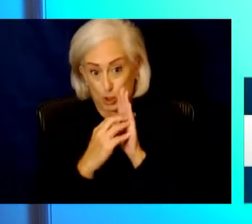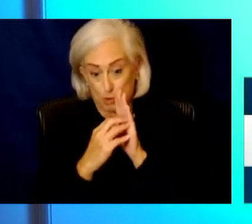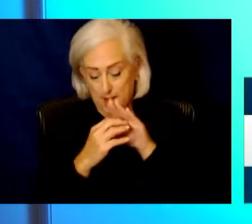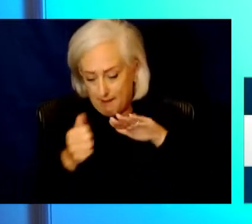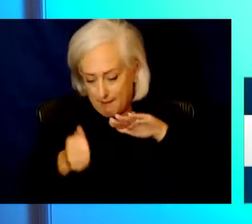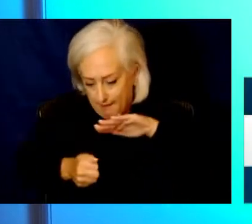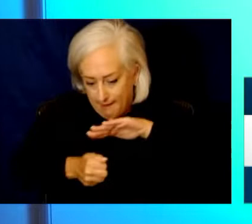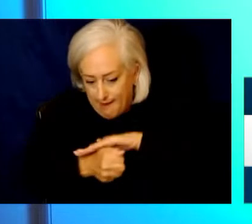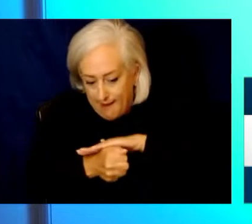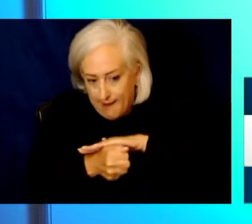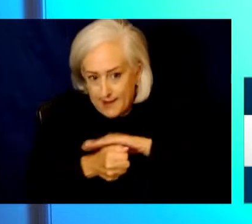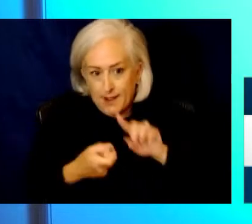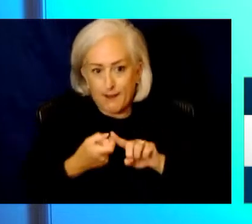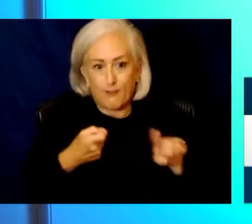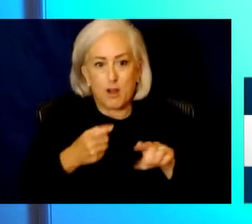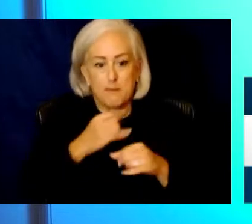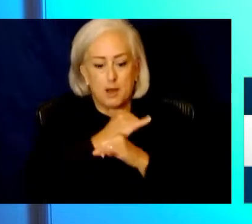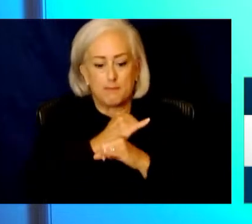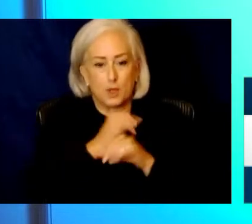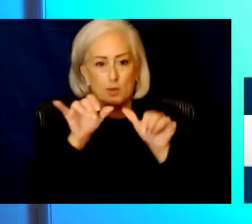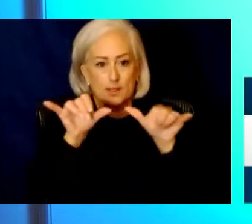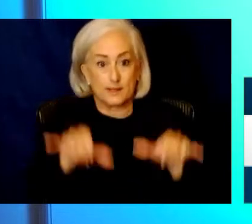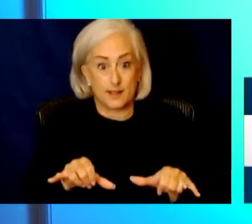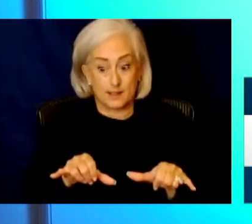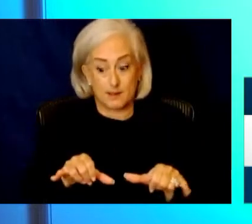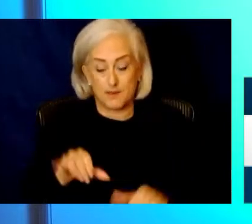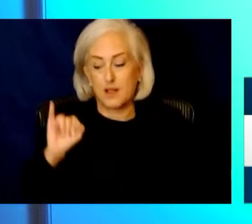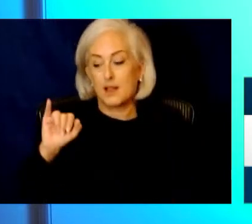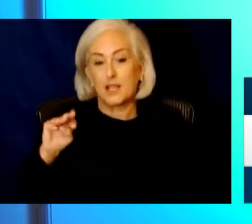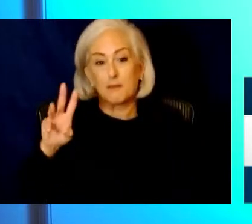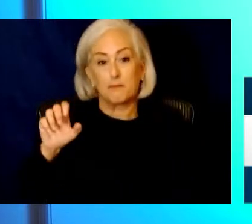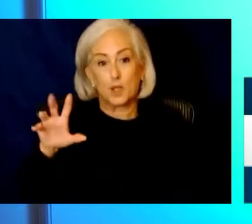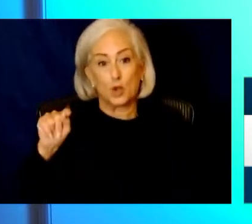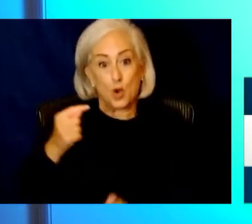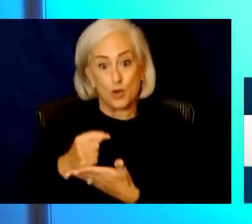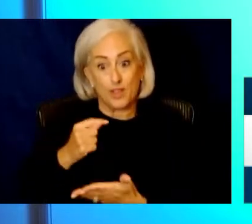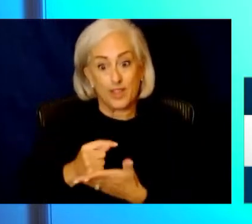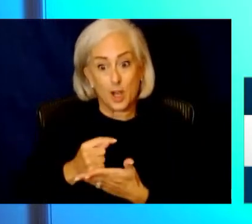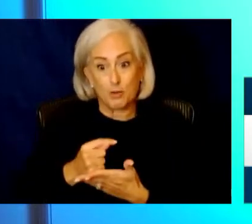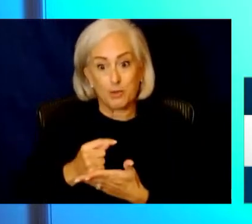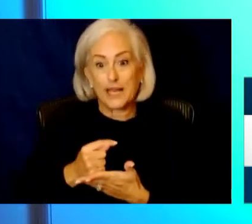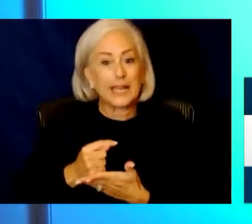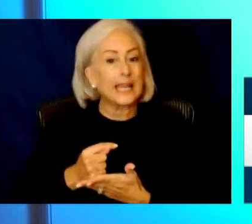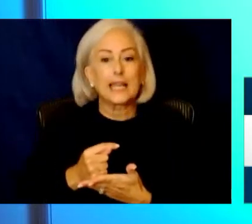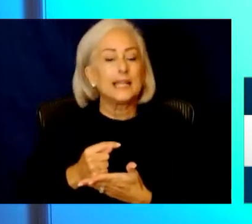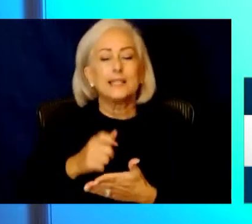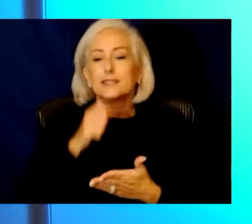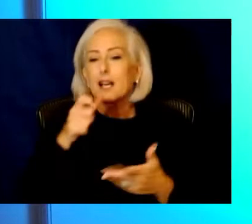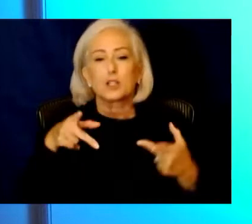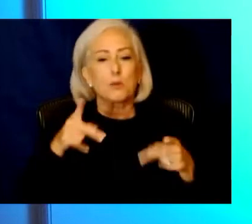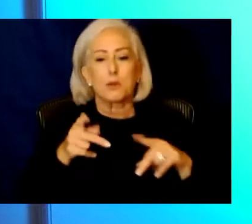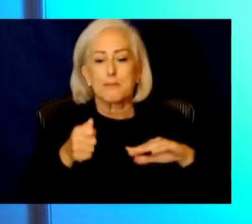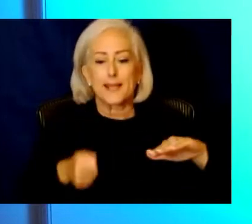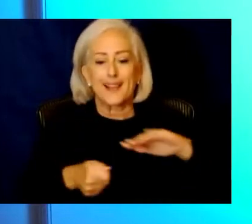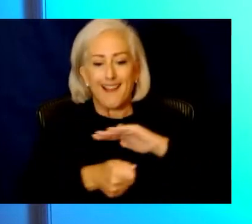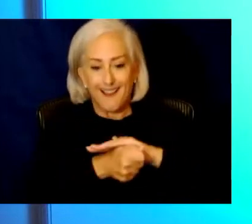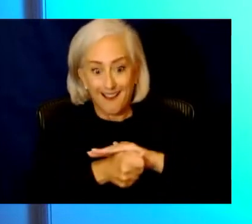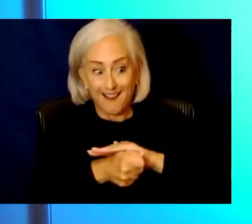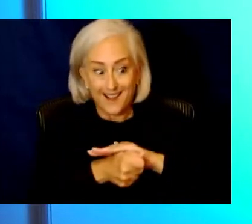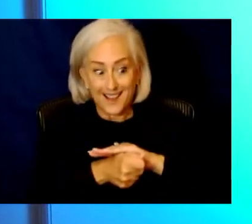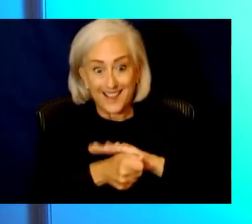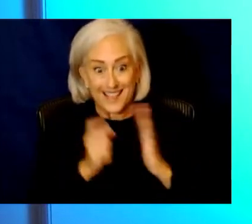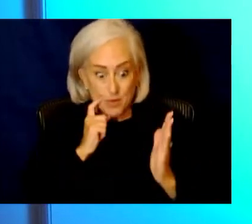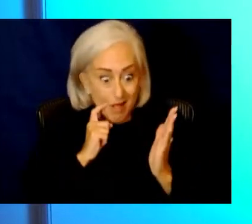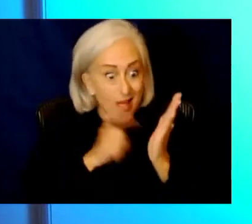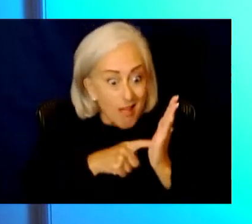this immunotherapy stops that ability to hide. It makes it to where the immune system can see it. And once the immune system can see it, then it can attack it. Now, the